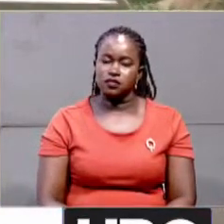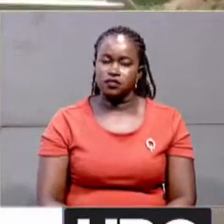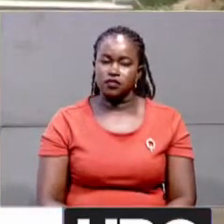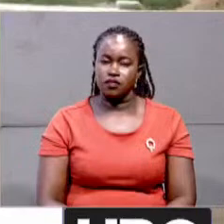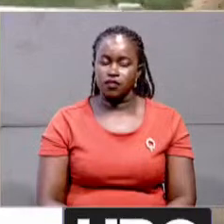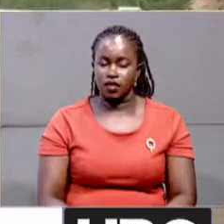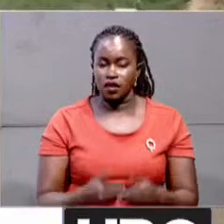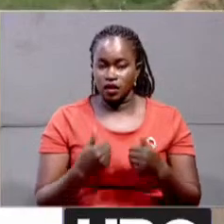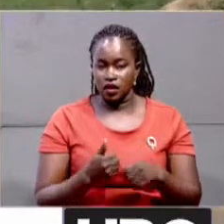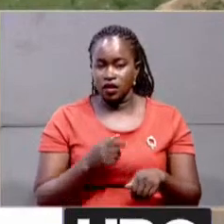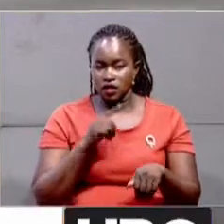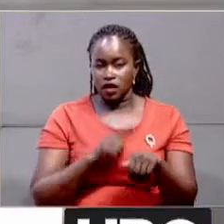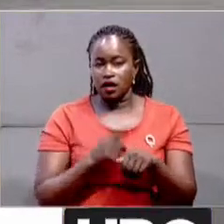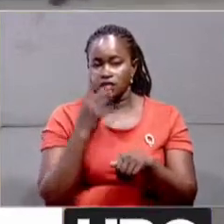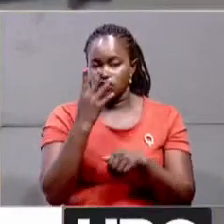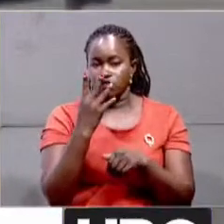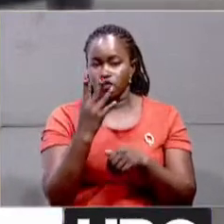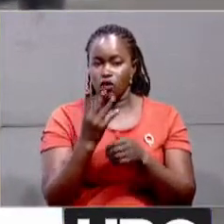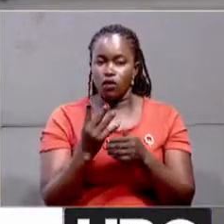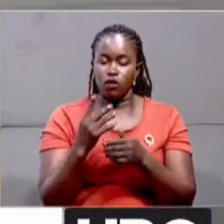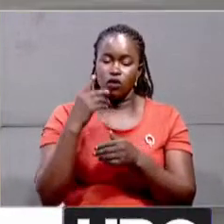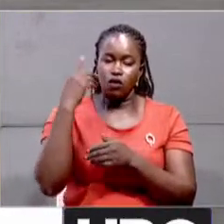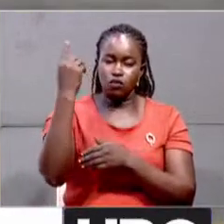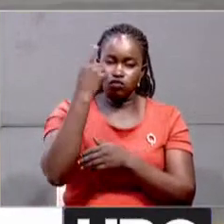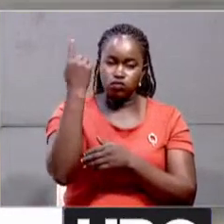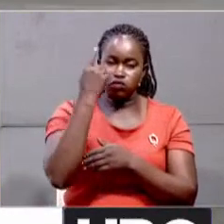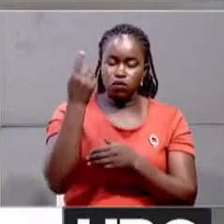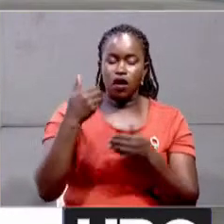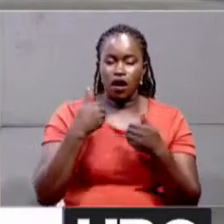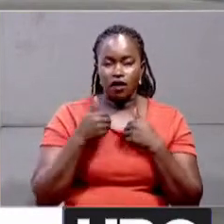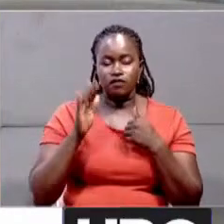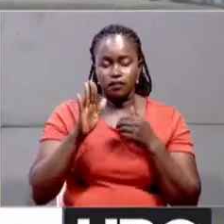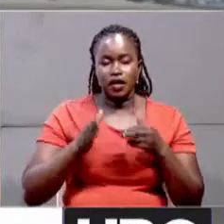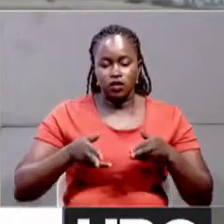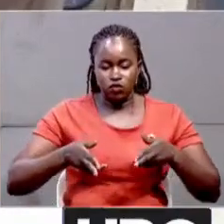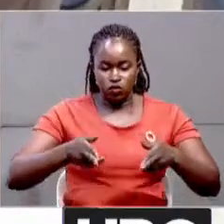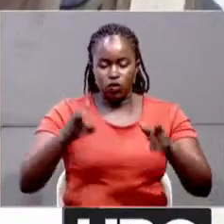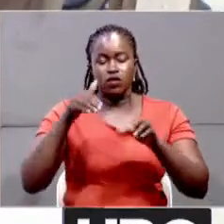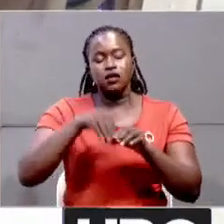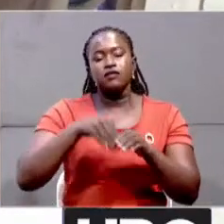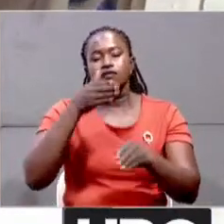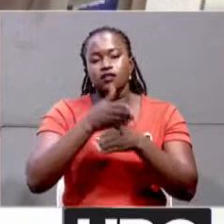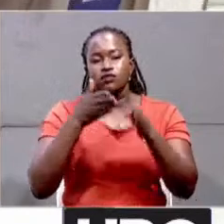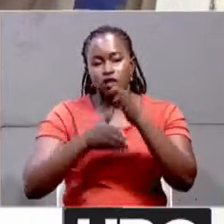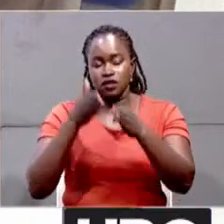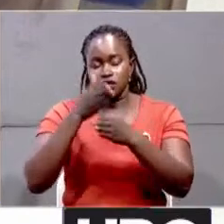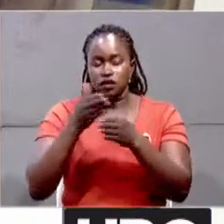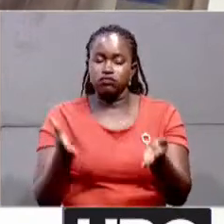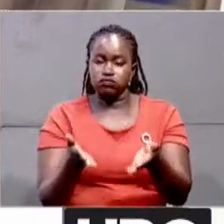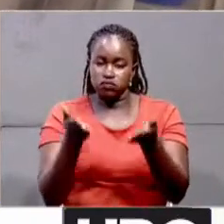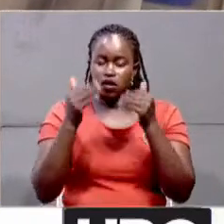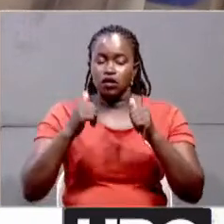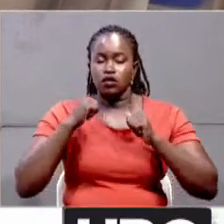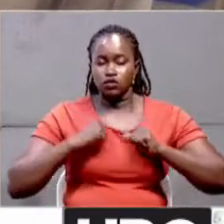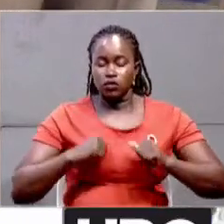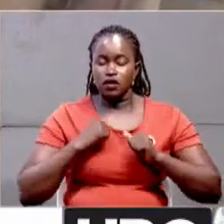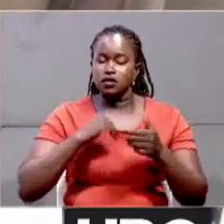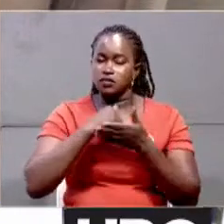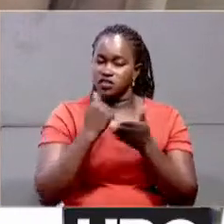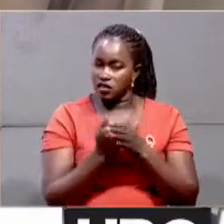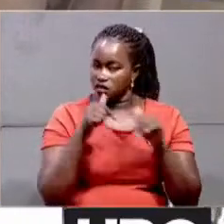When 4 aerodromes have their road infrastructure upgraded, the tourism sector in